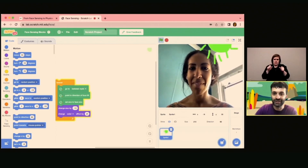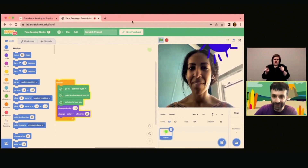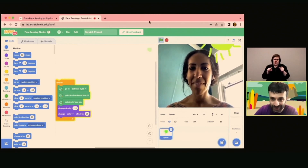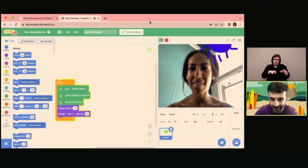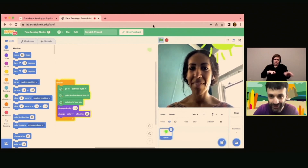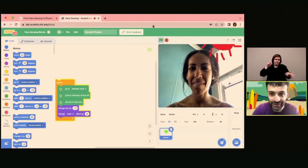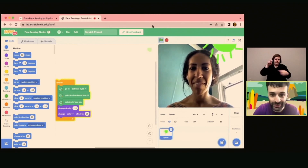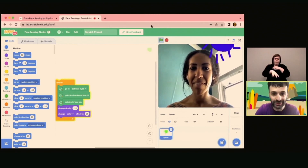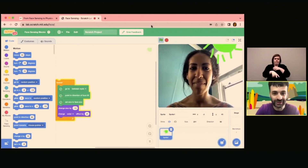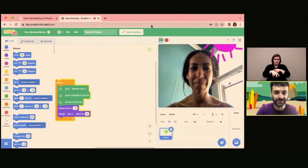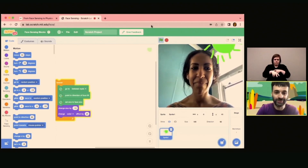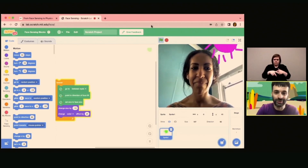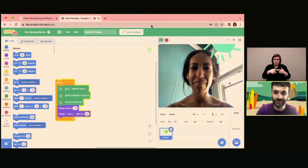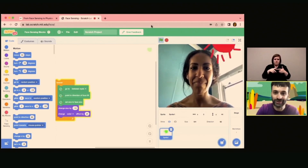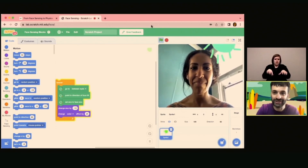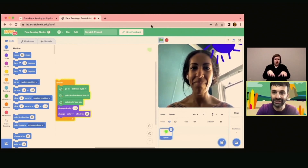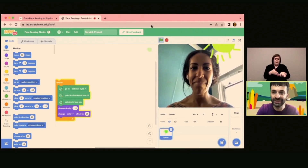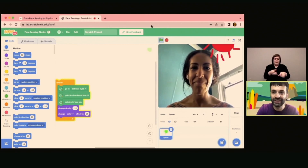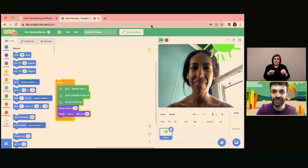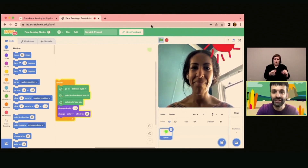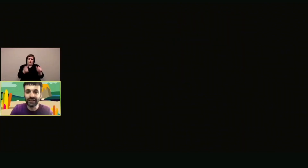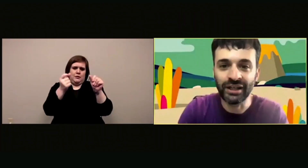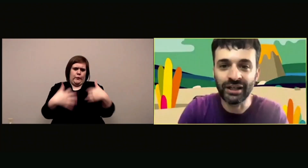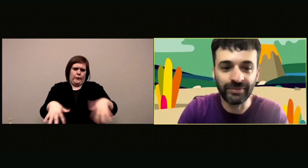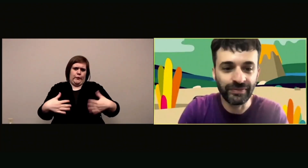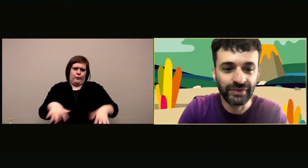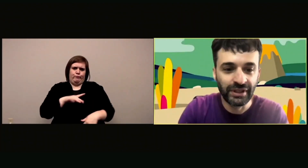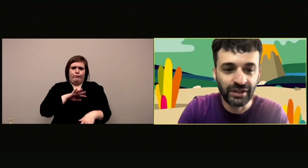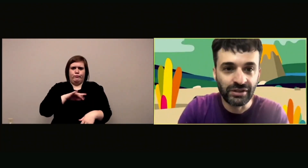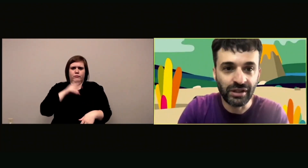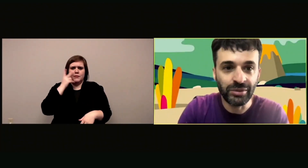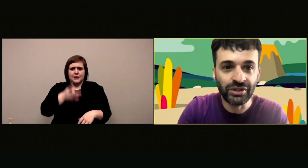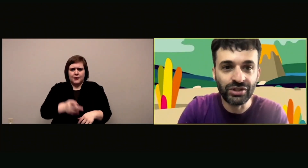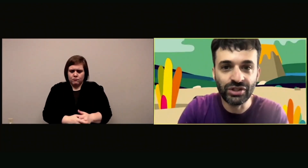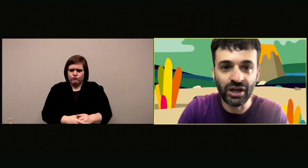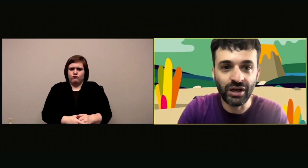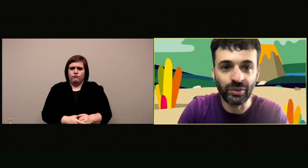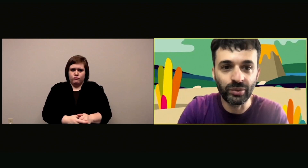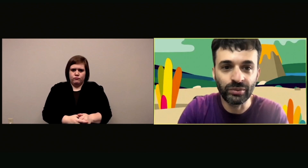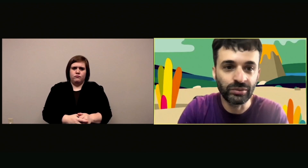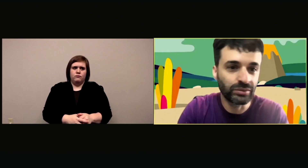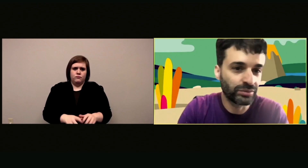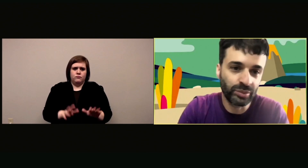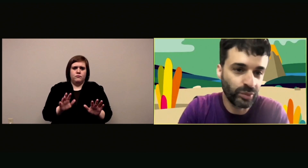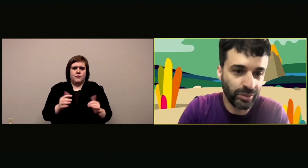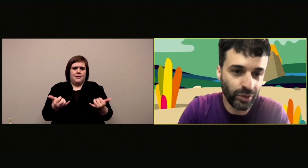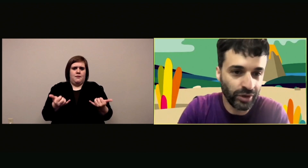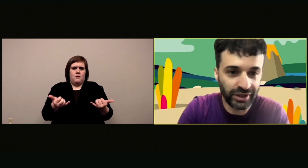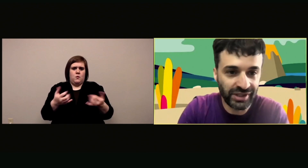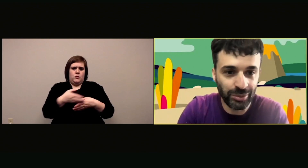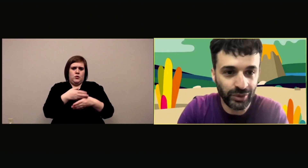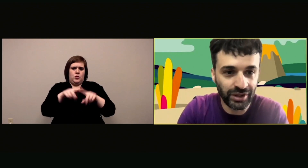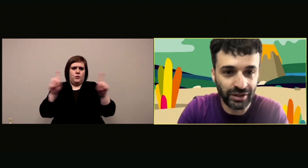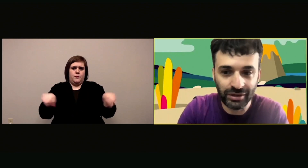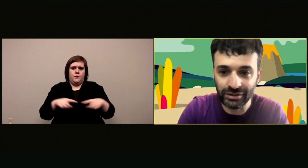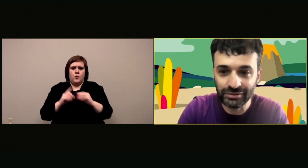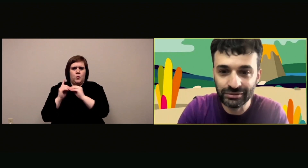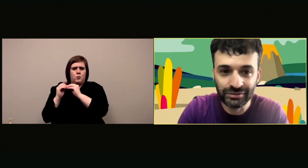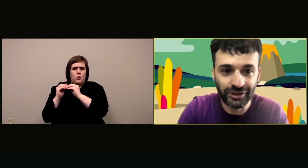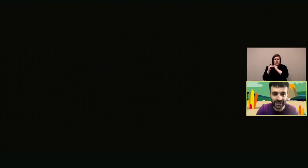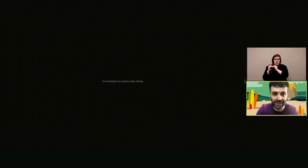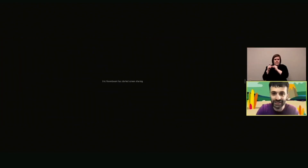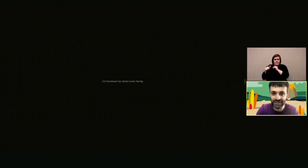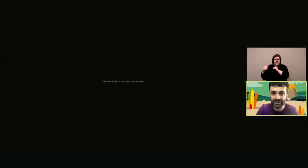and doing things quickly. It's super cool to see. So let me just share one more example with